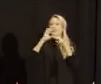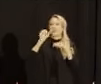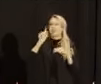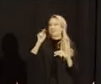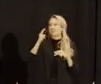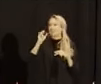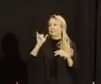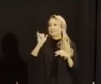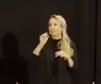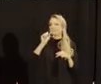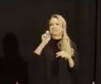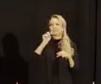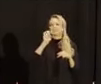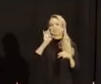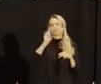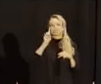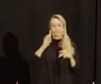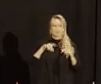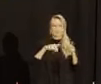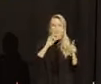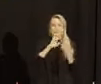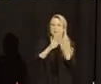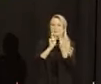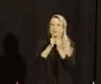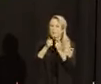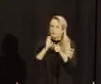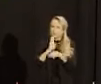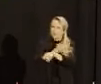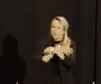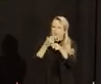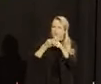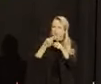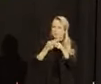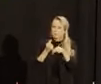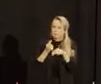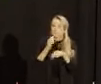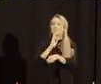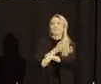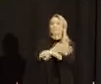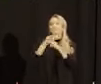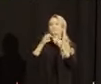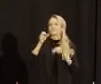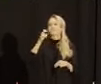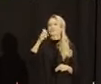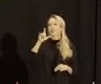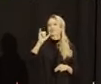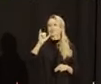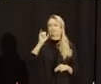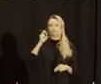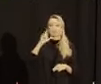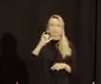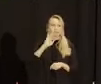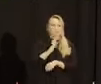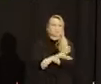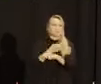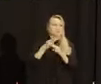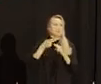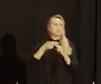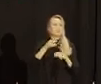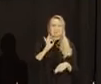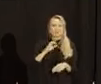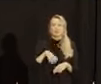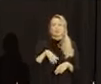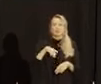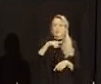Kathy, Sandiford. nice to meet you. And what's your daughter's name? Shelley. Well, Kathy,